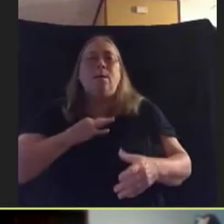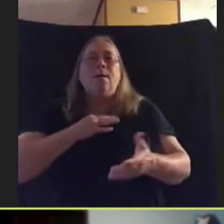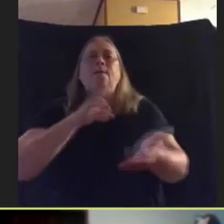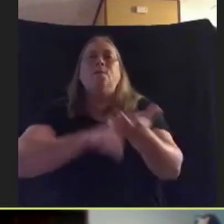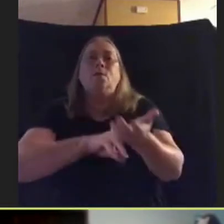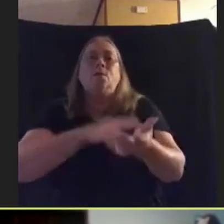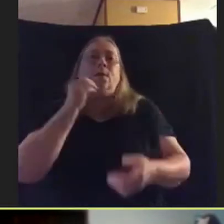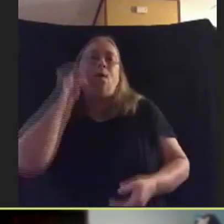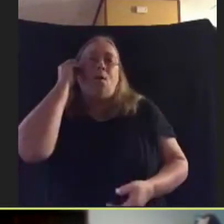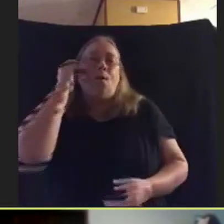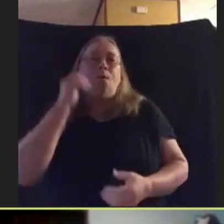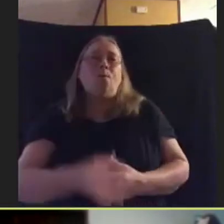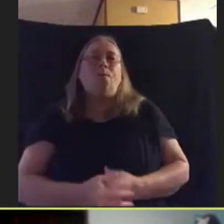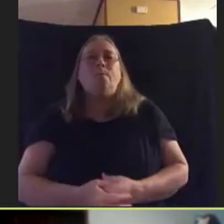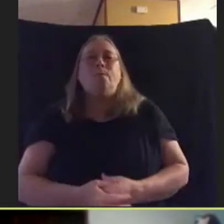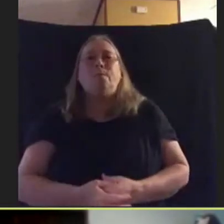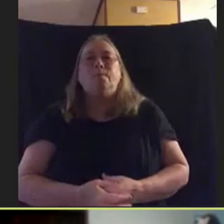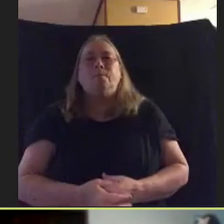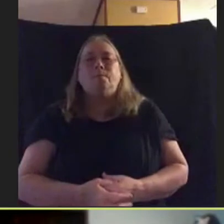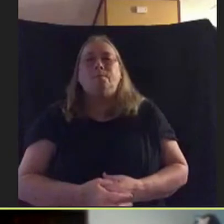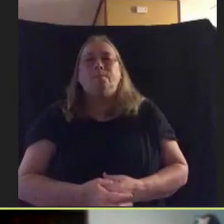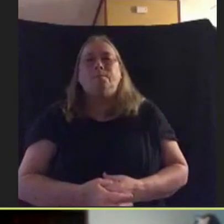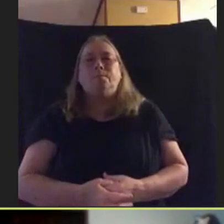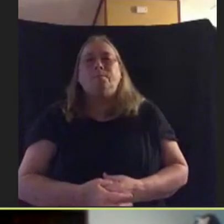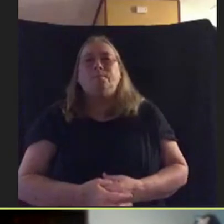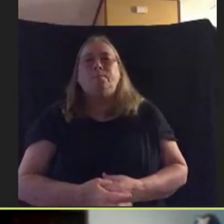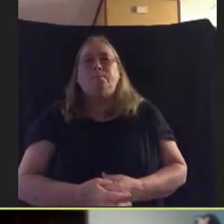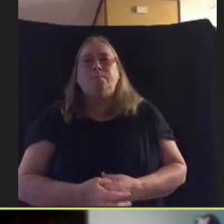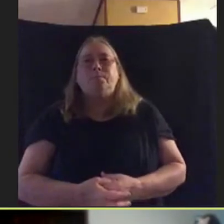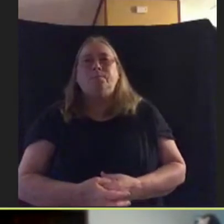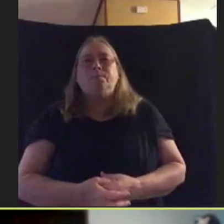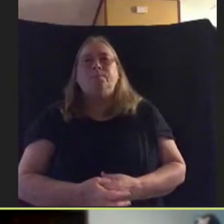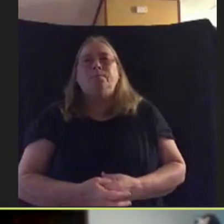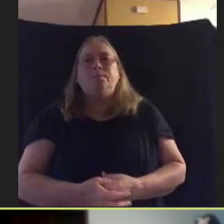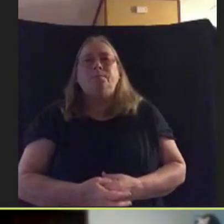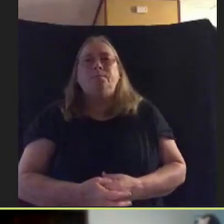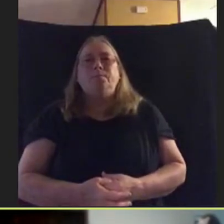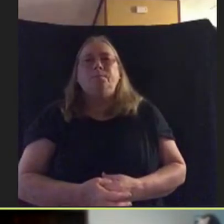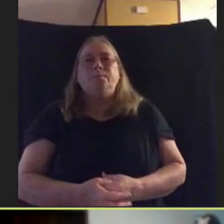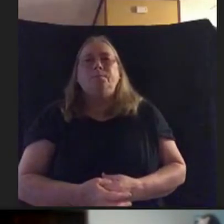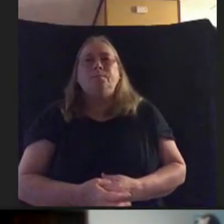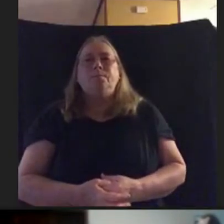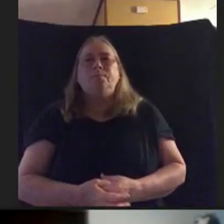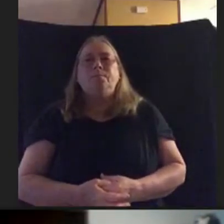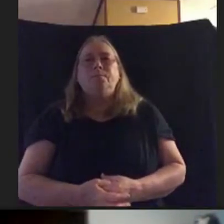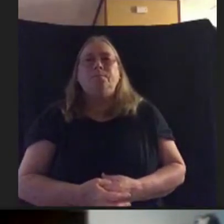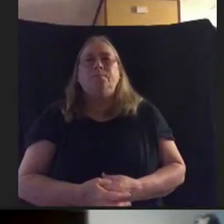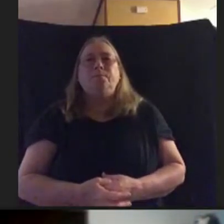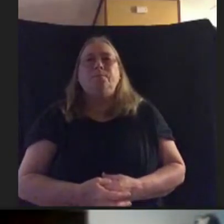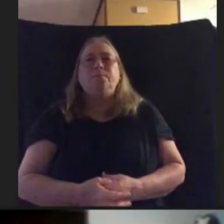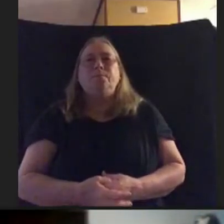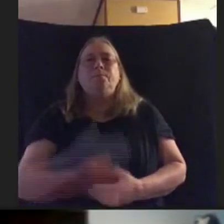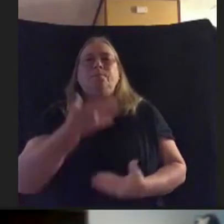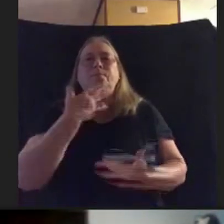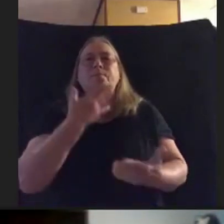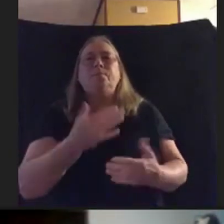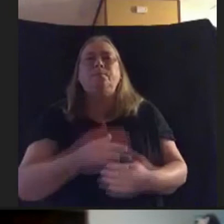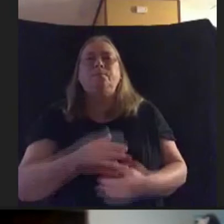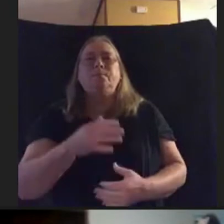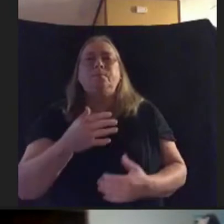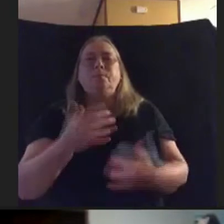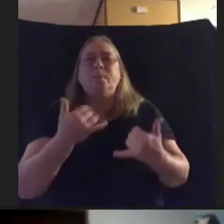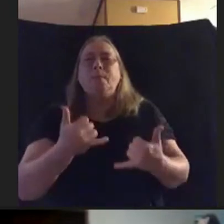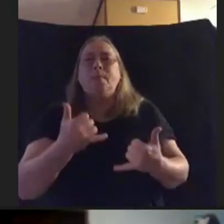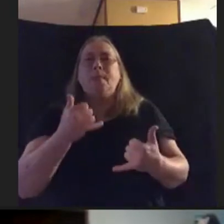residential setting, like a nursing home or an assisted living center. Hey, thank you. From Keisha Rowe at the